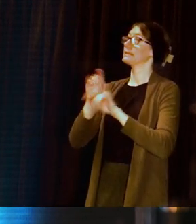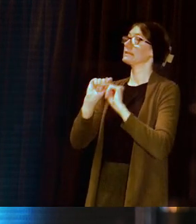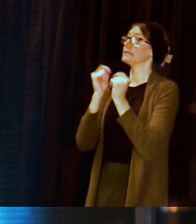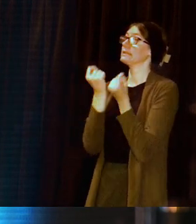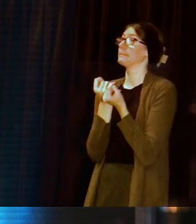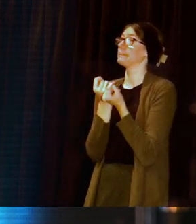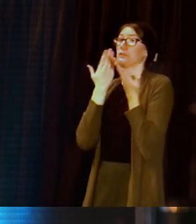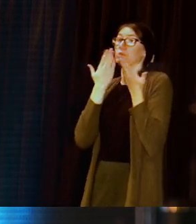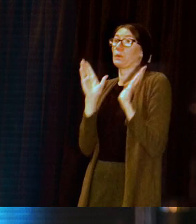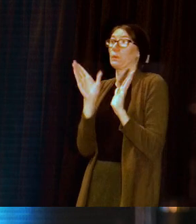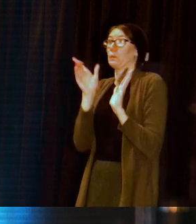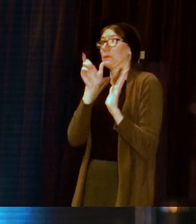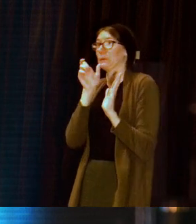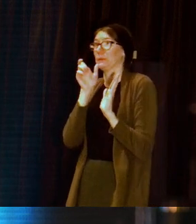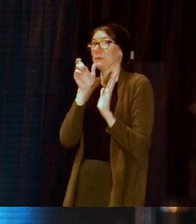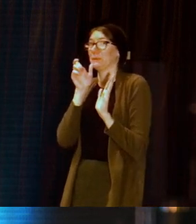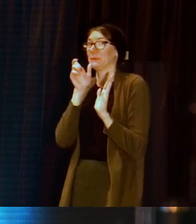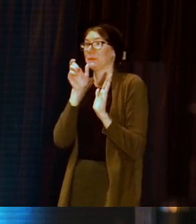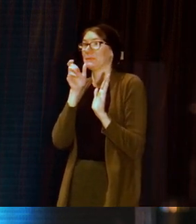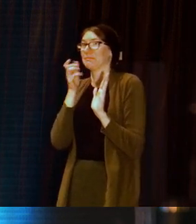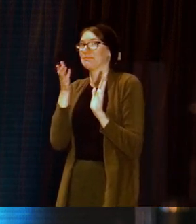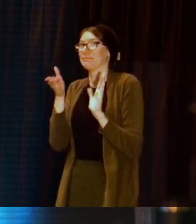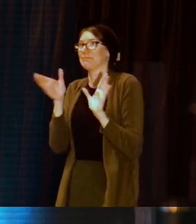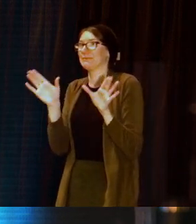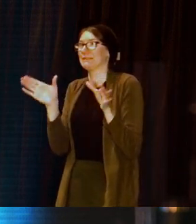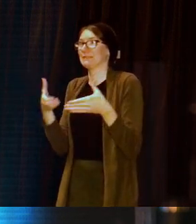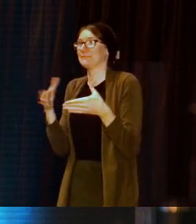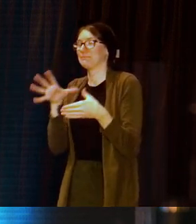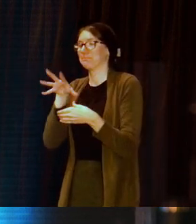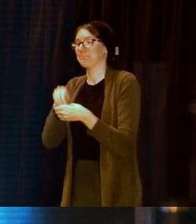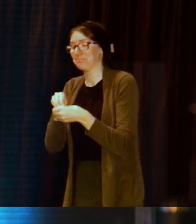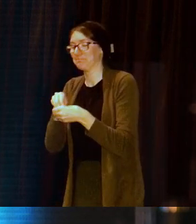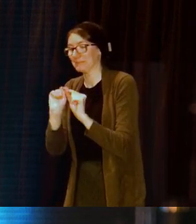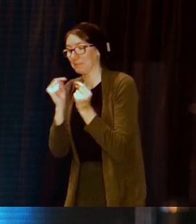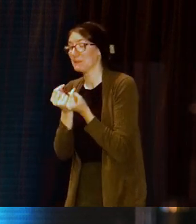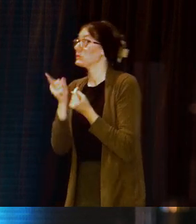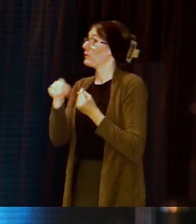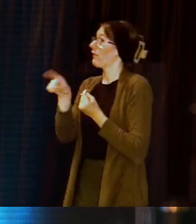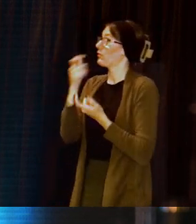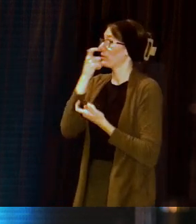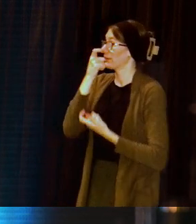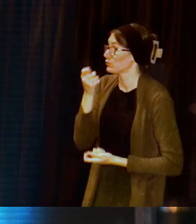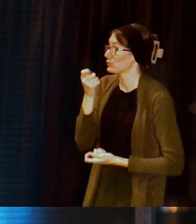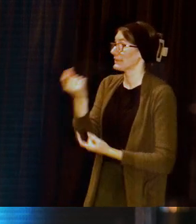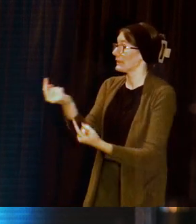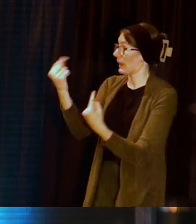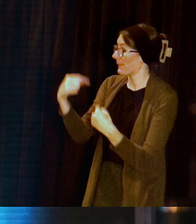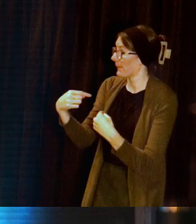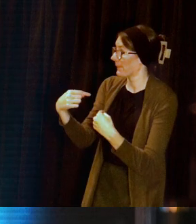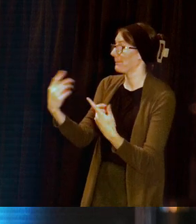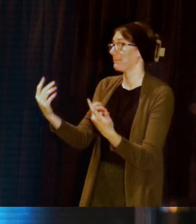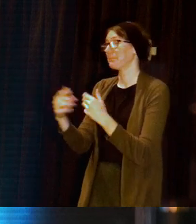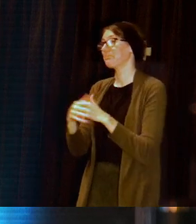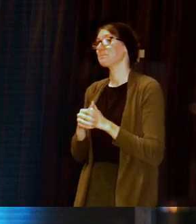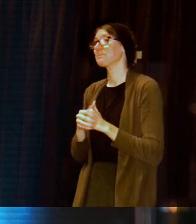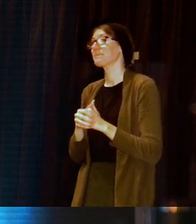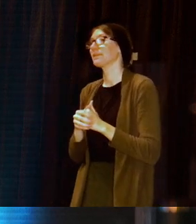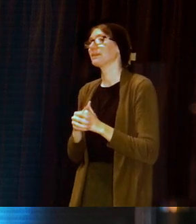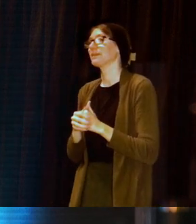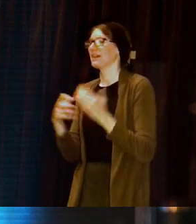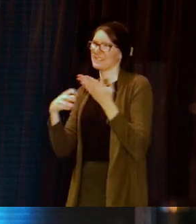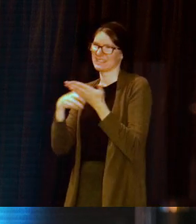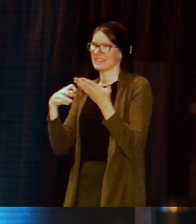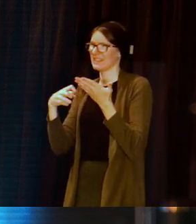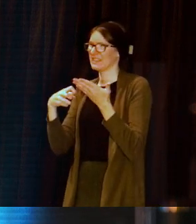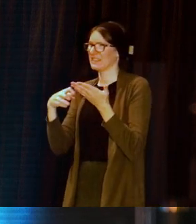don't know who all is on the team. So if you are interested in coming, and you know, a